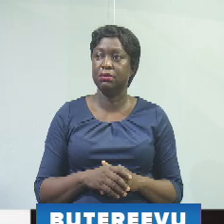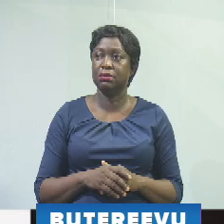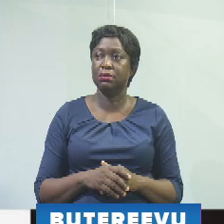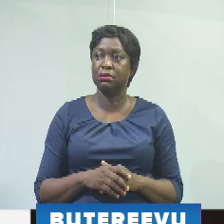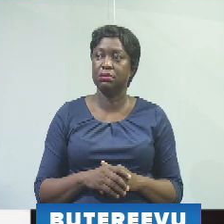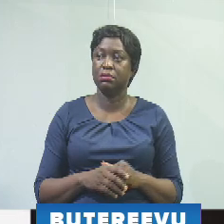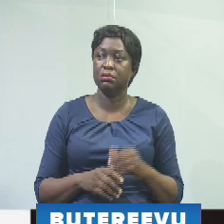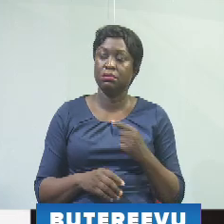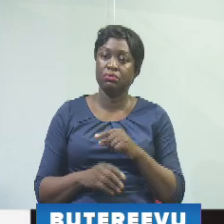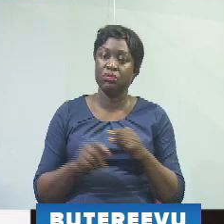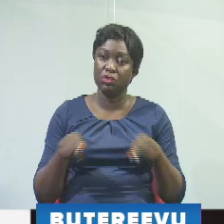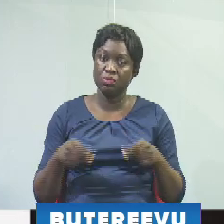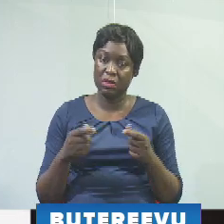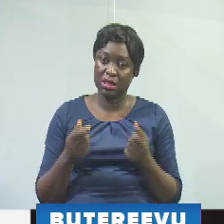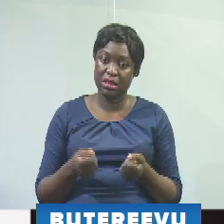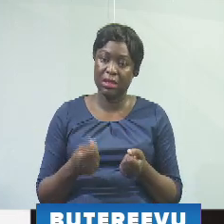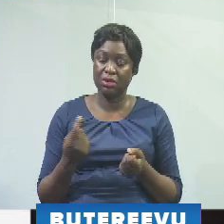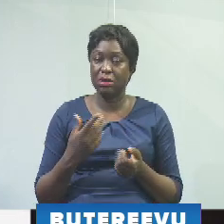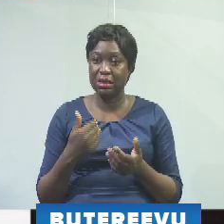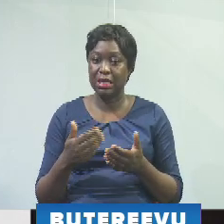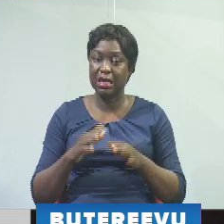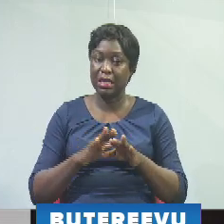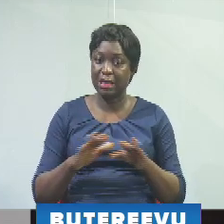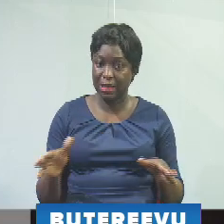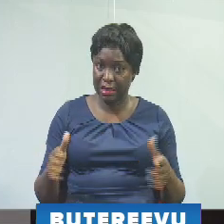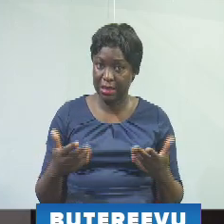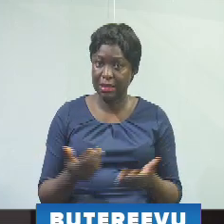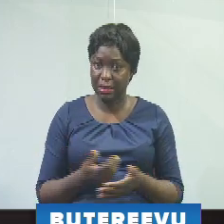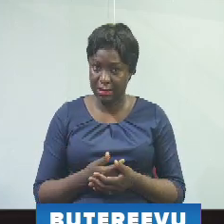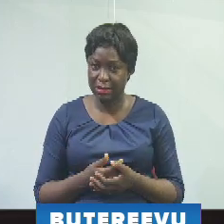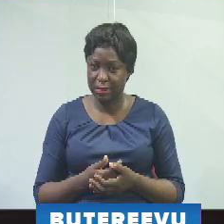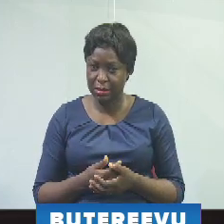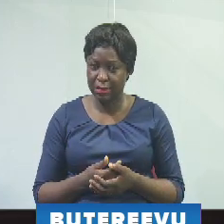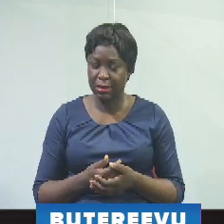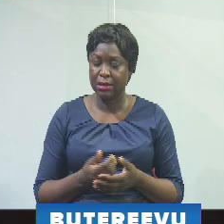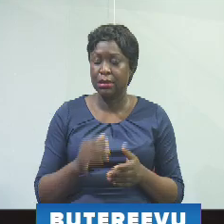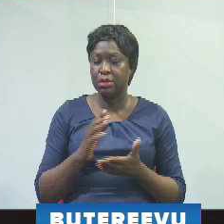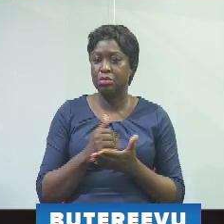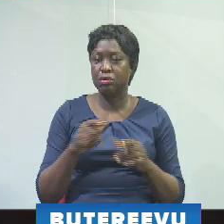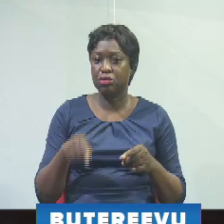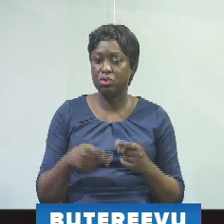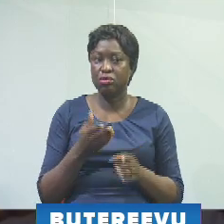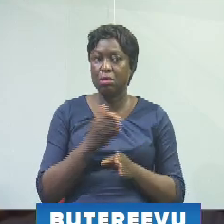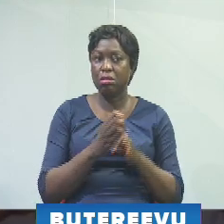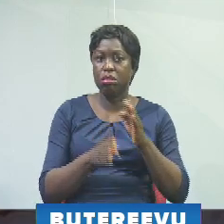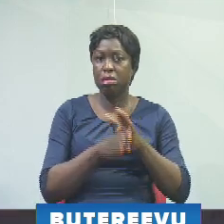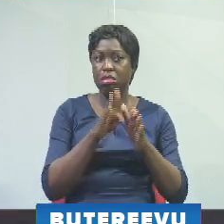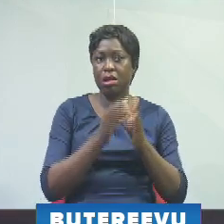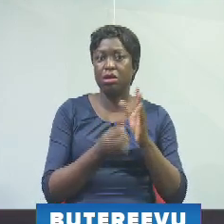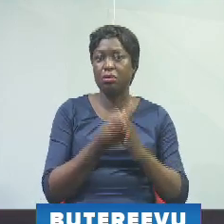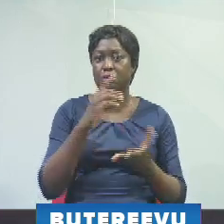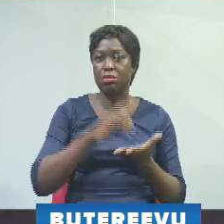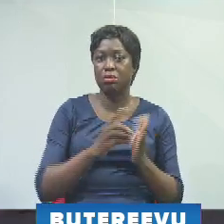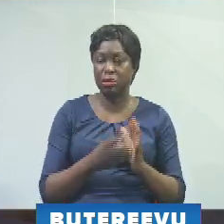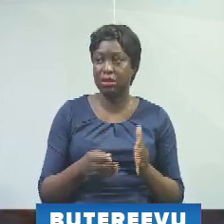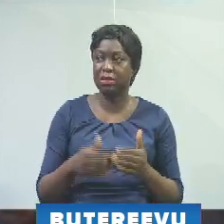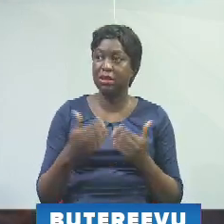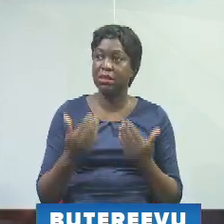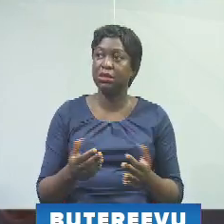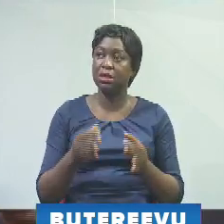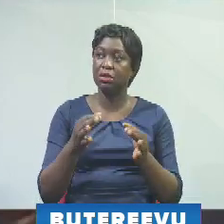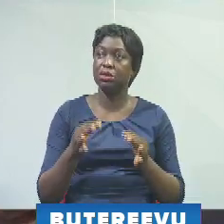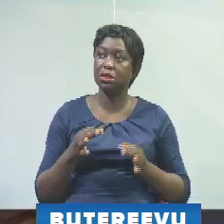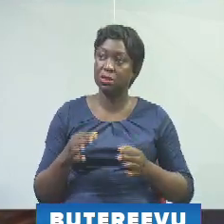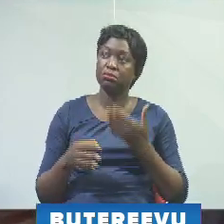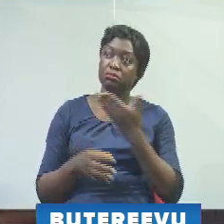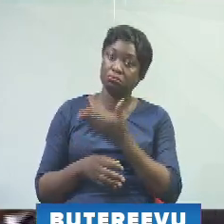handle the current land grabbing issue, which has obstructed the construction of the project. Omuwanika w'Obwakabaka ate nga ye